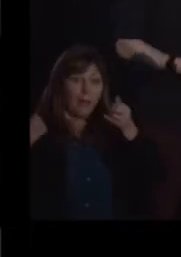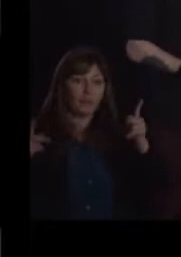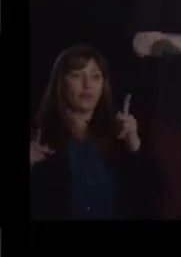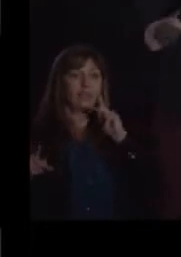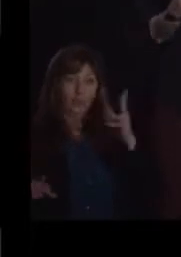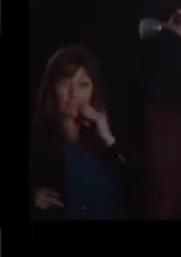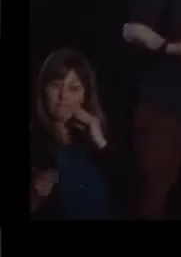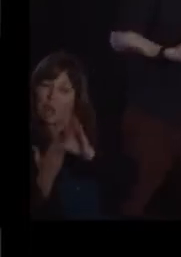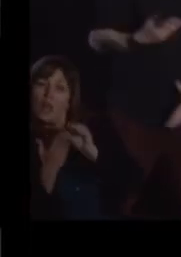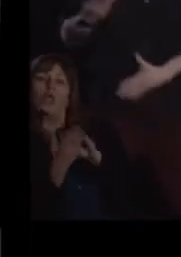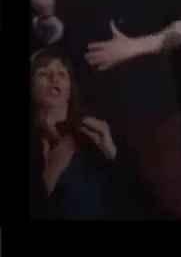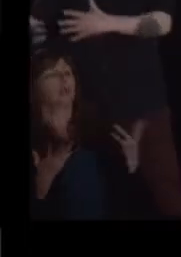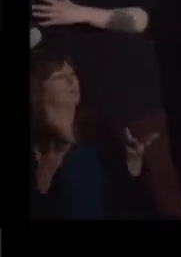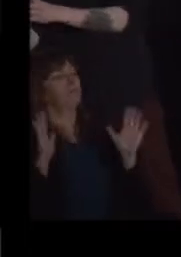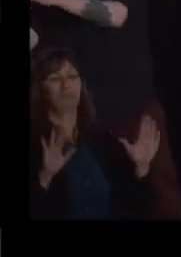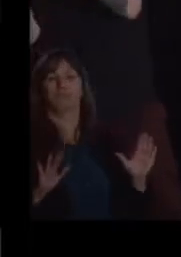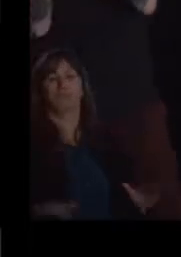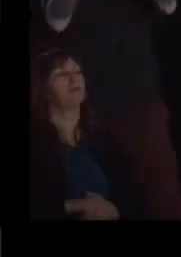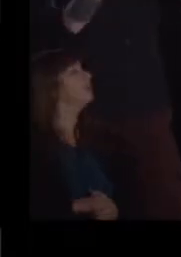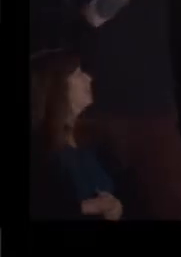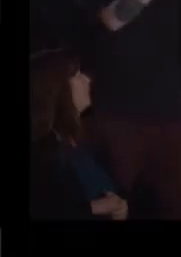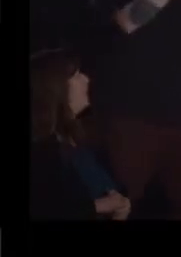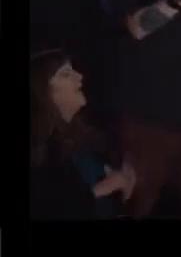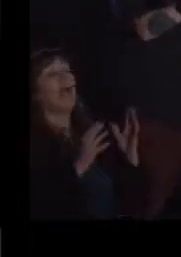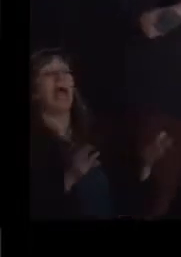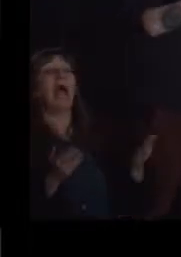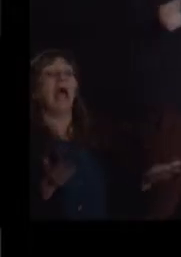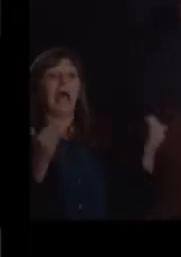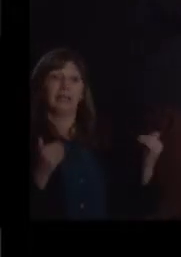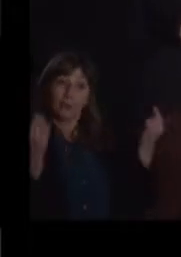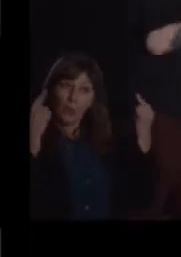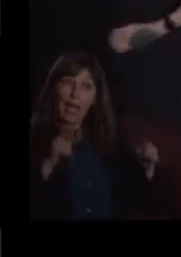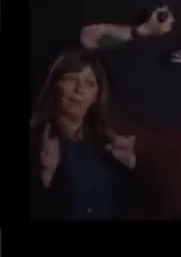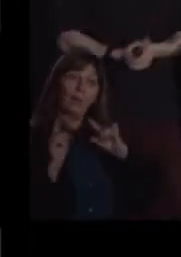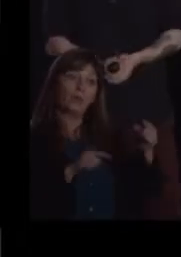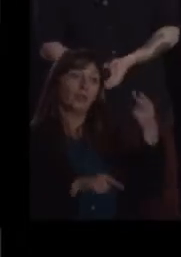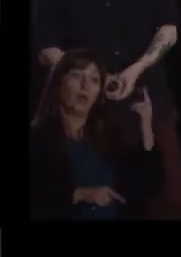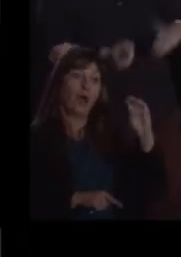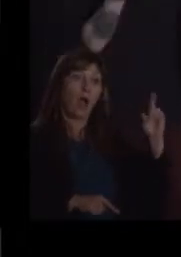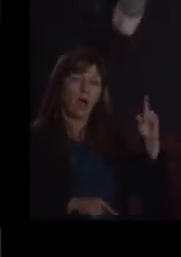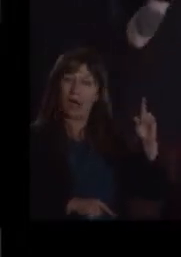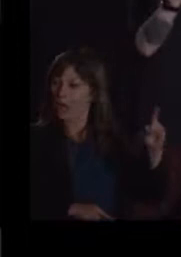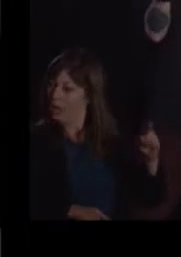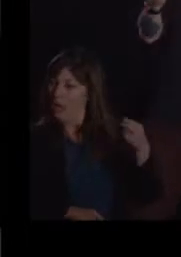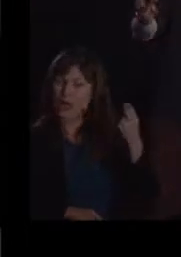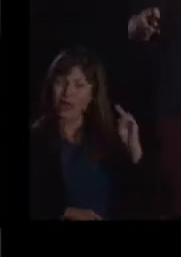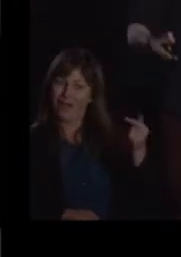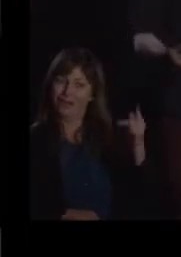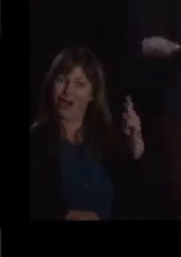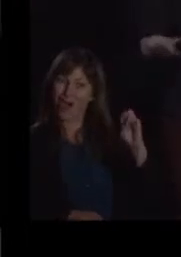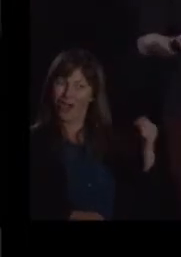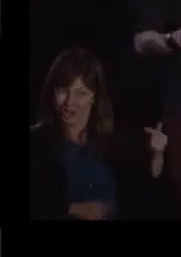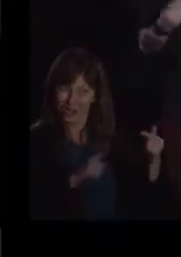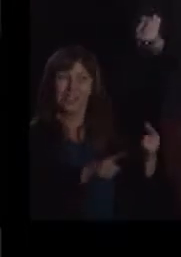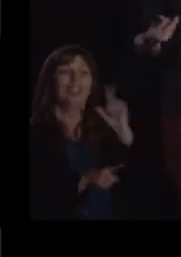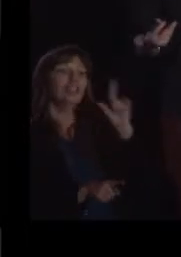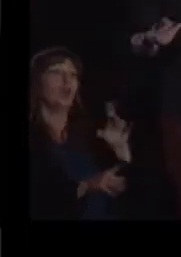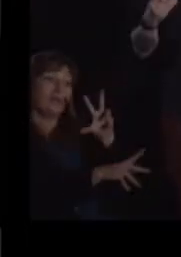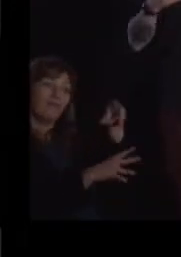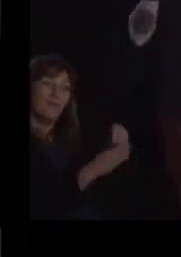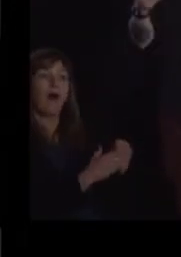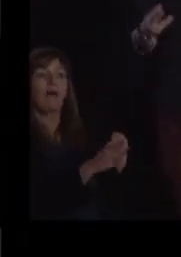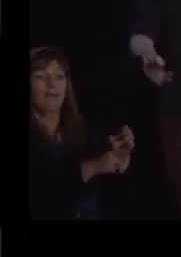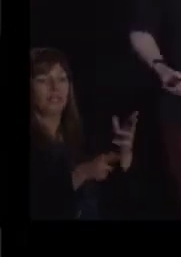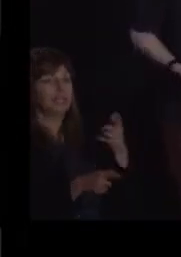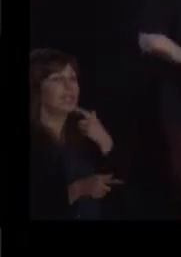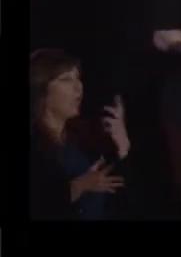squander. And then that moved on, because they then did a Hong Kong version of this. It's like, well, do you want to be involved? Oh my God, yes, oh my God, yes. I want to make a mech,